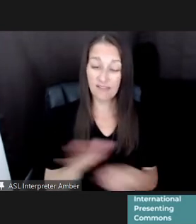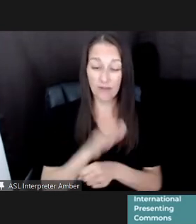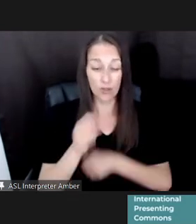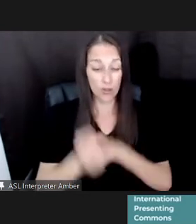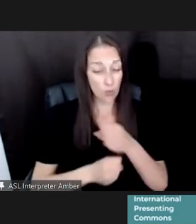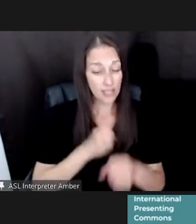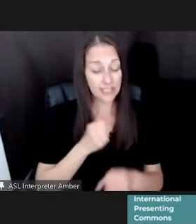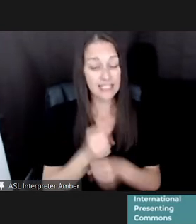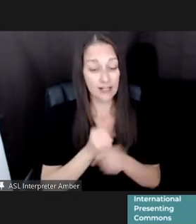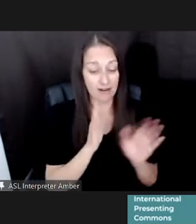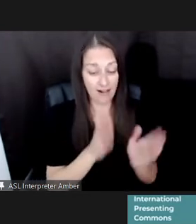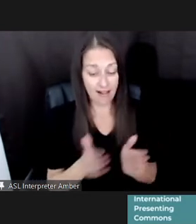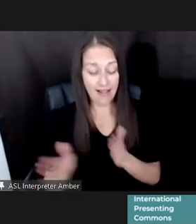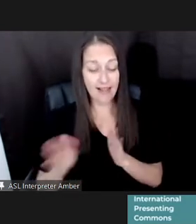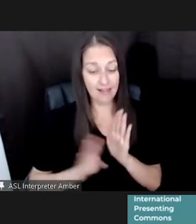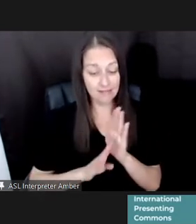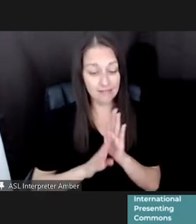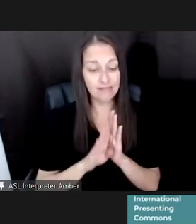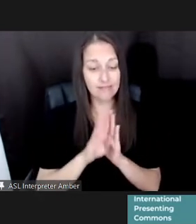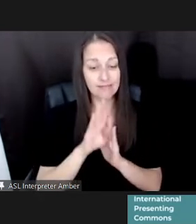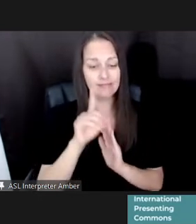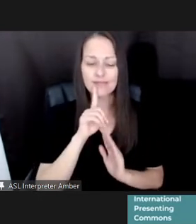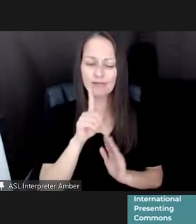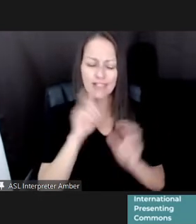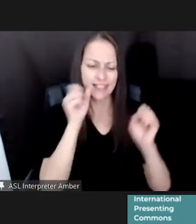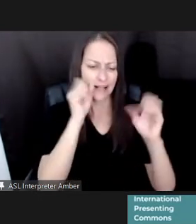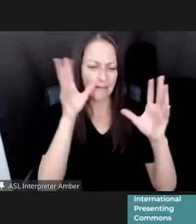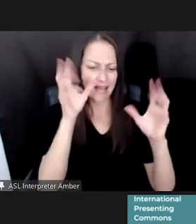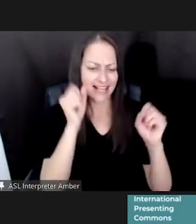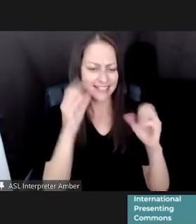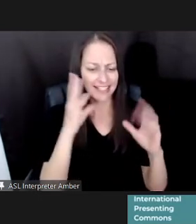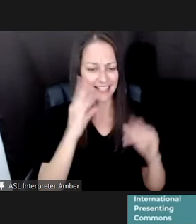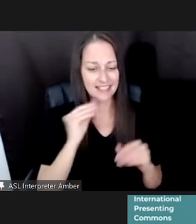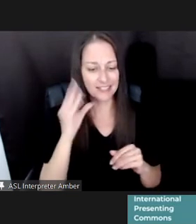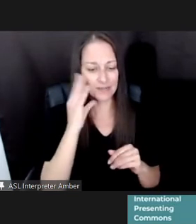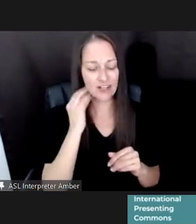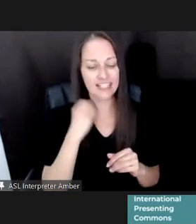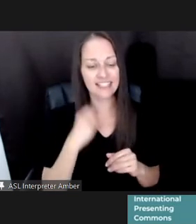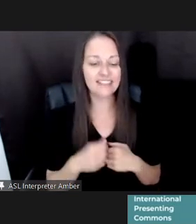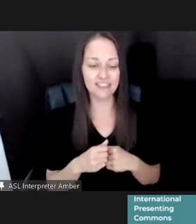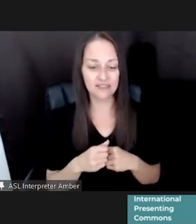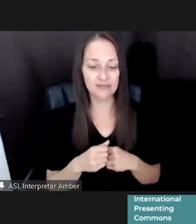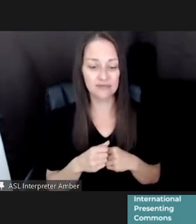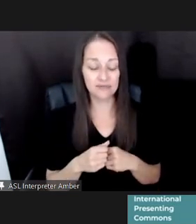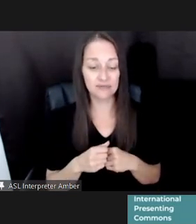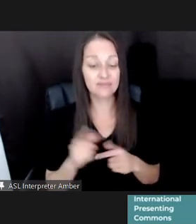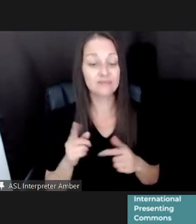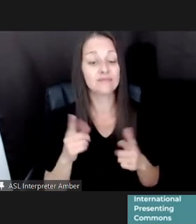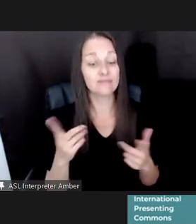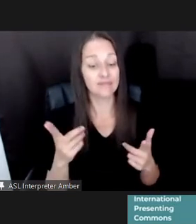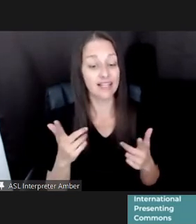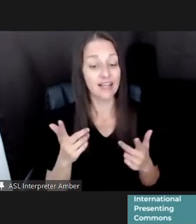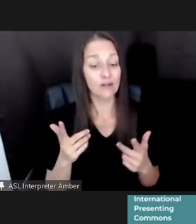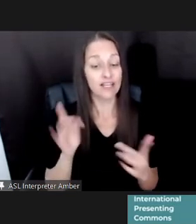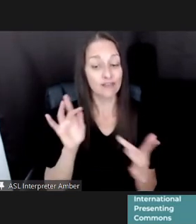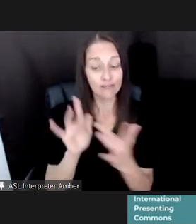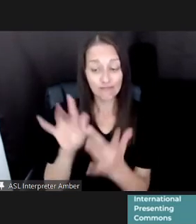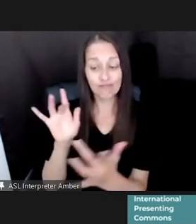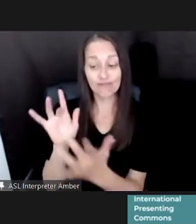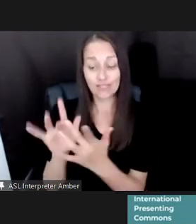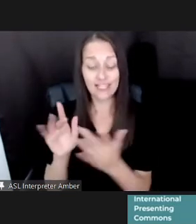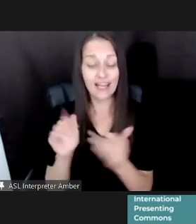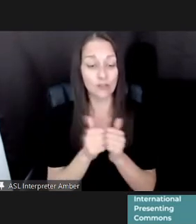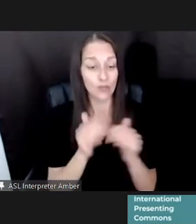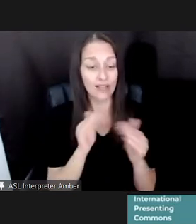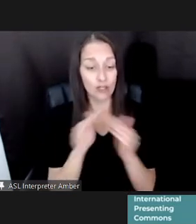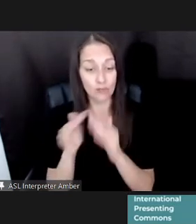It's an amazing experience, and we go back to those communities all the time as far as inviting